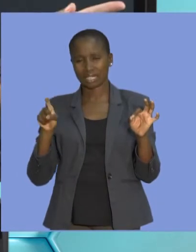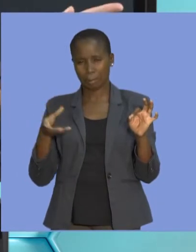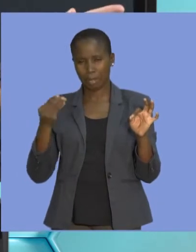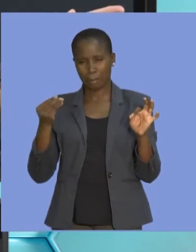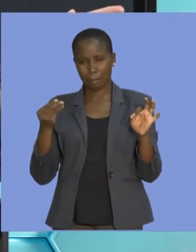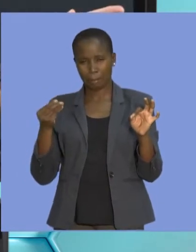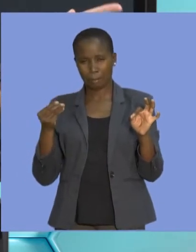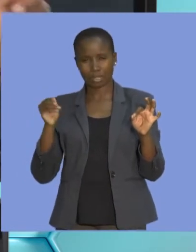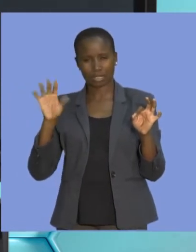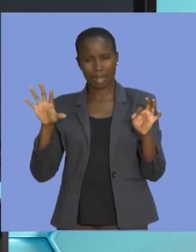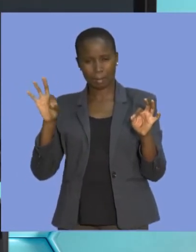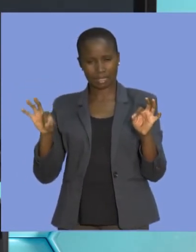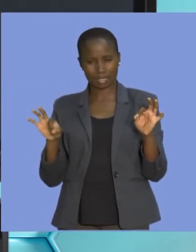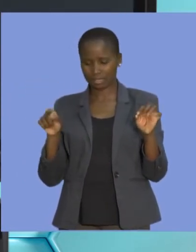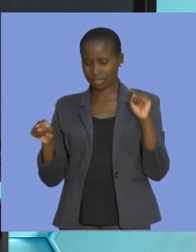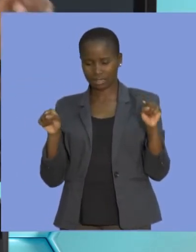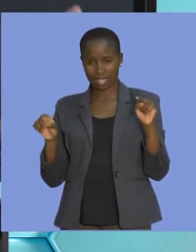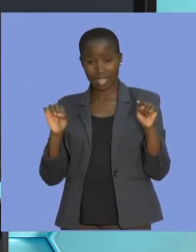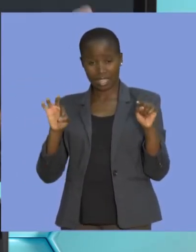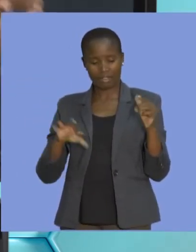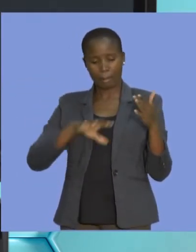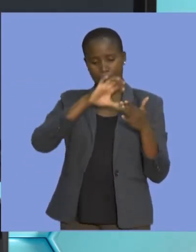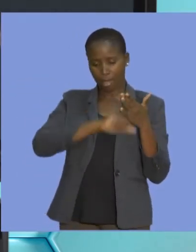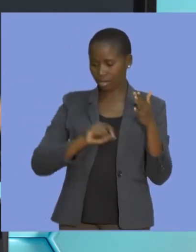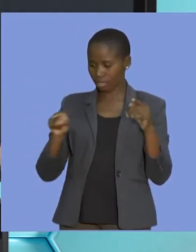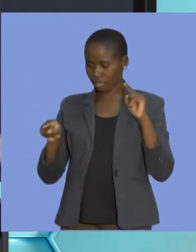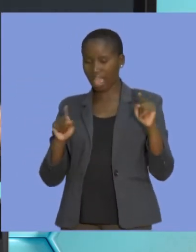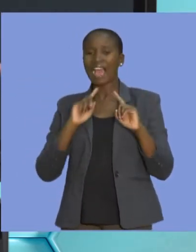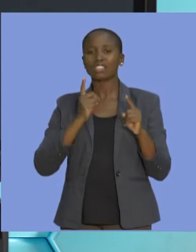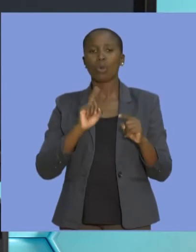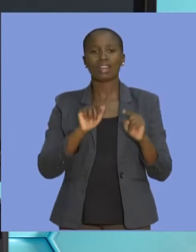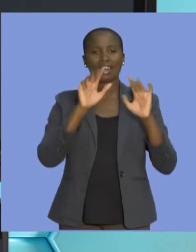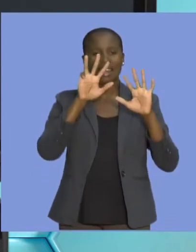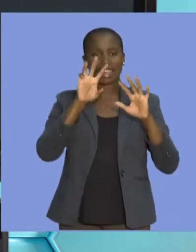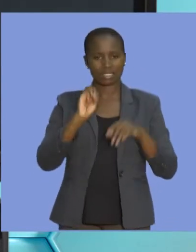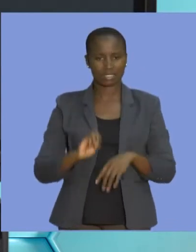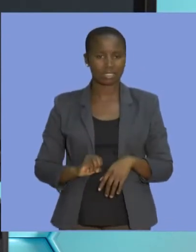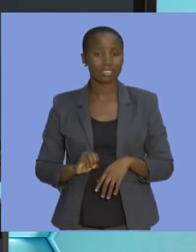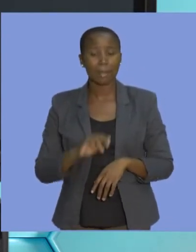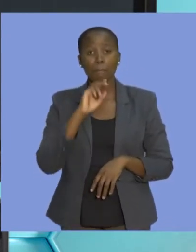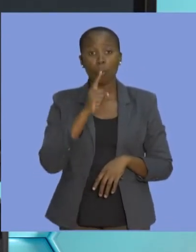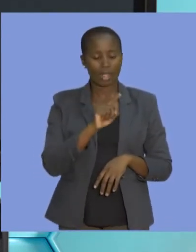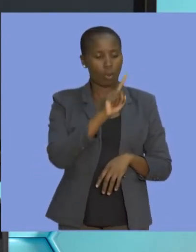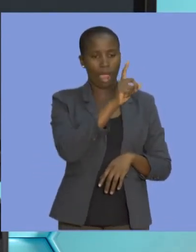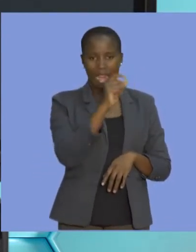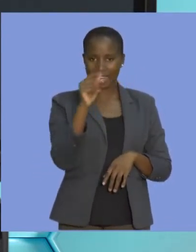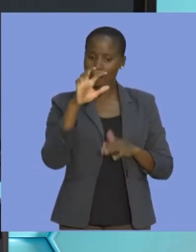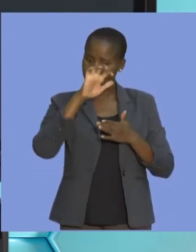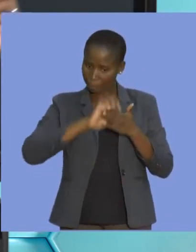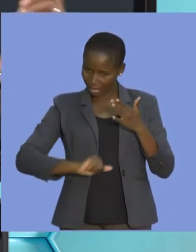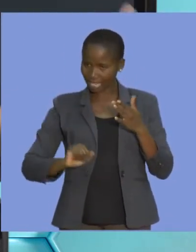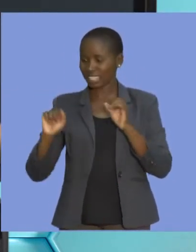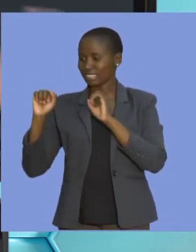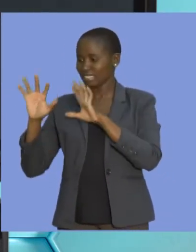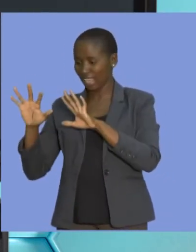90. The deviation is 90. There's a 90% gap